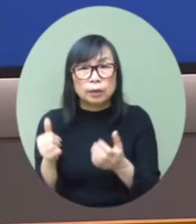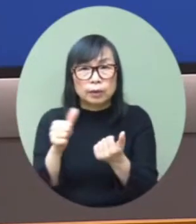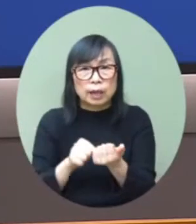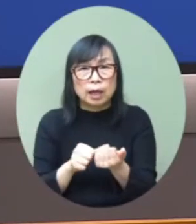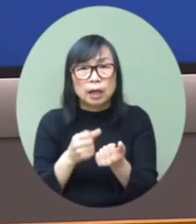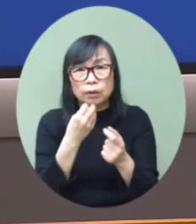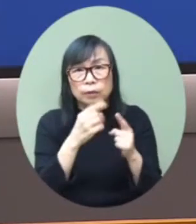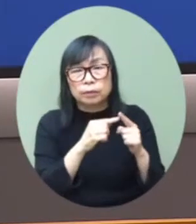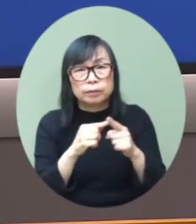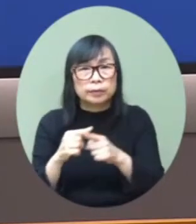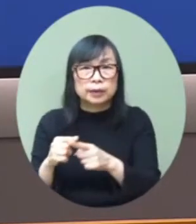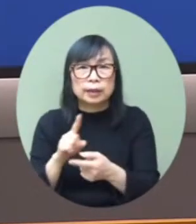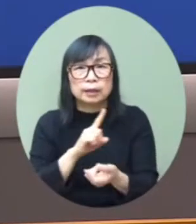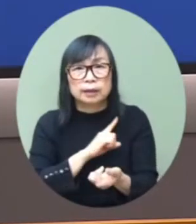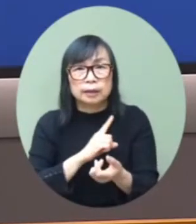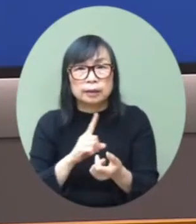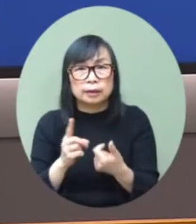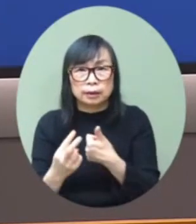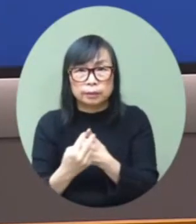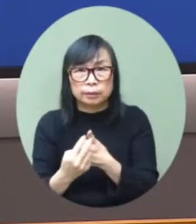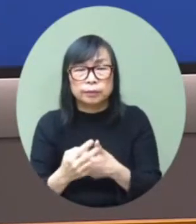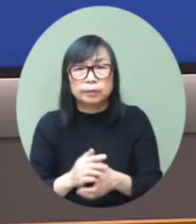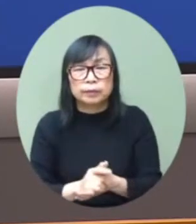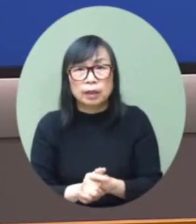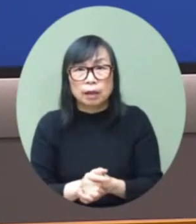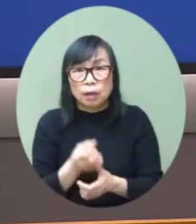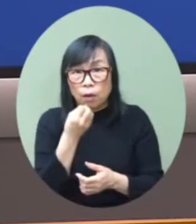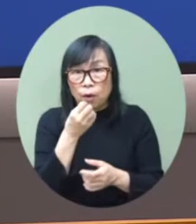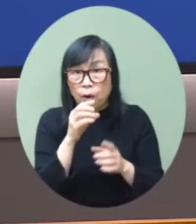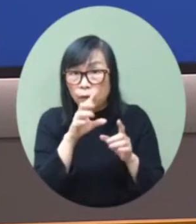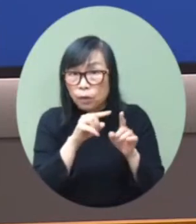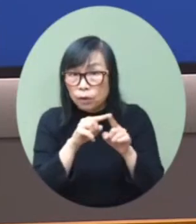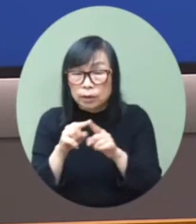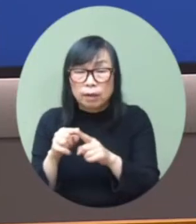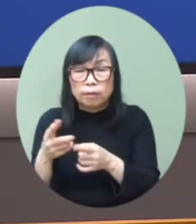public to keep their masks on. We rely on